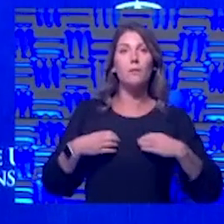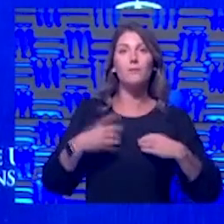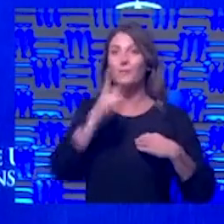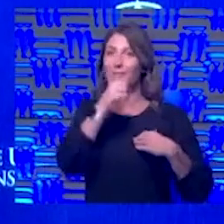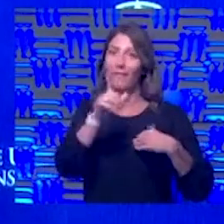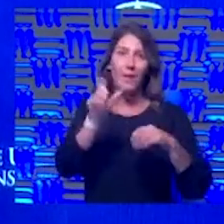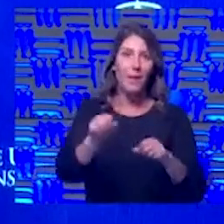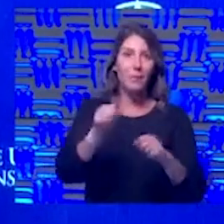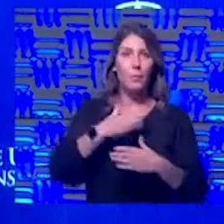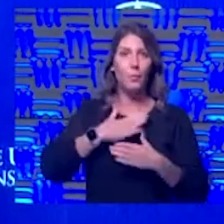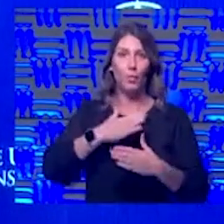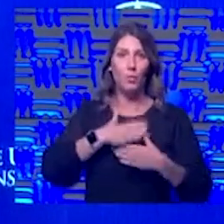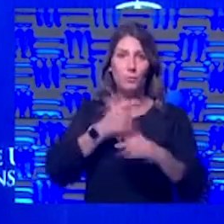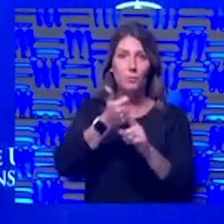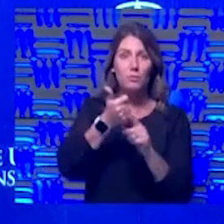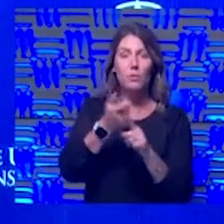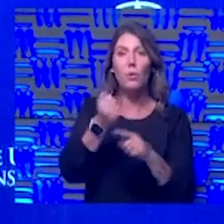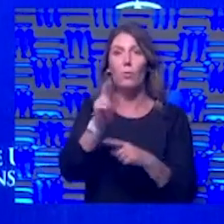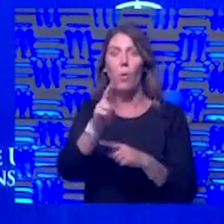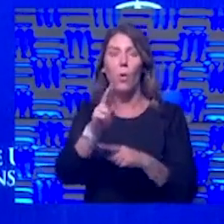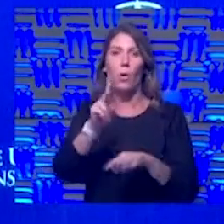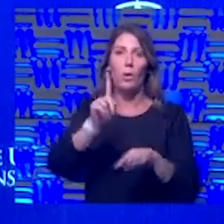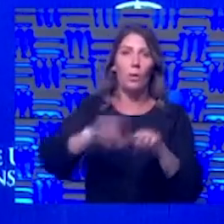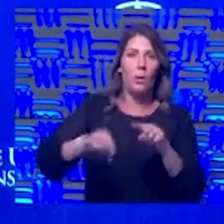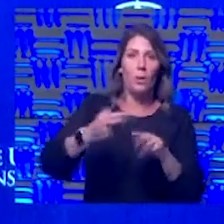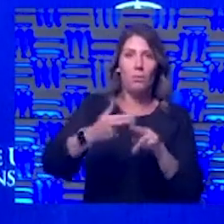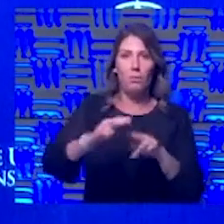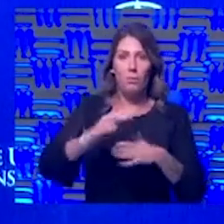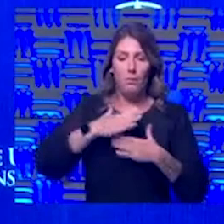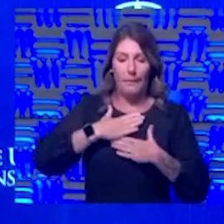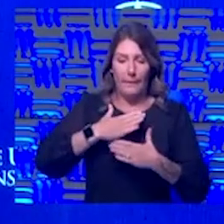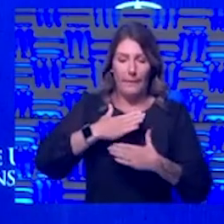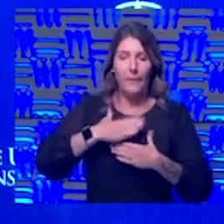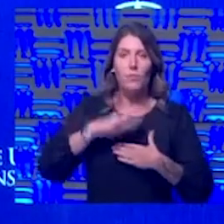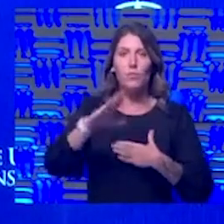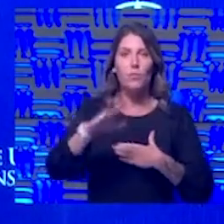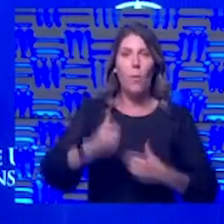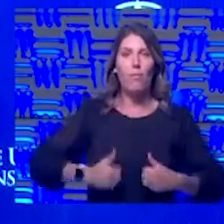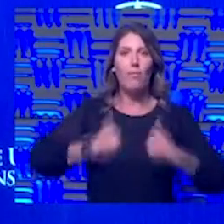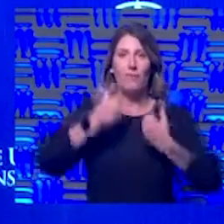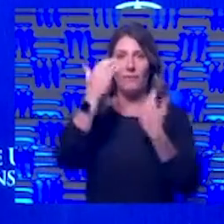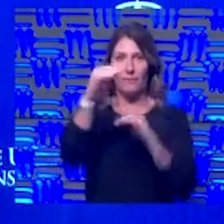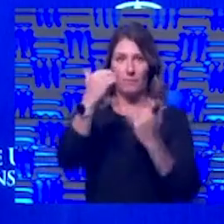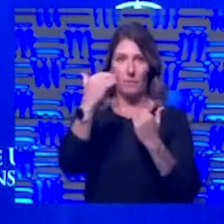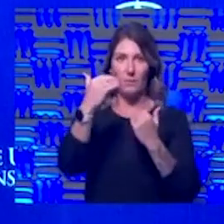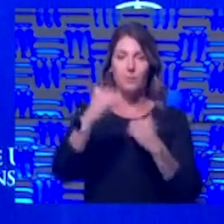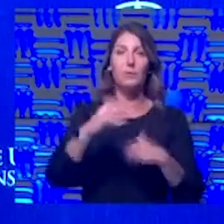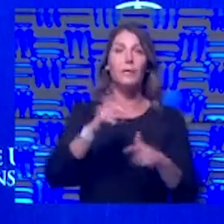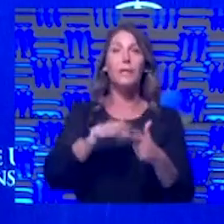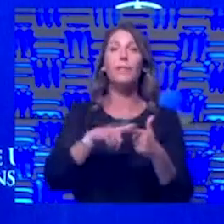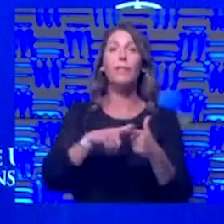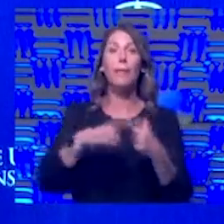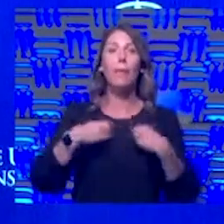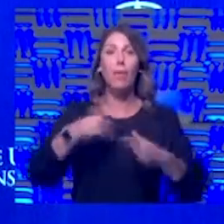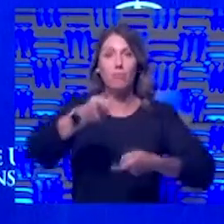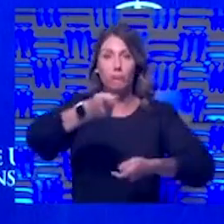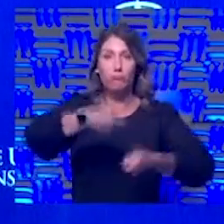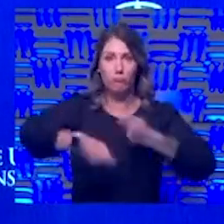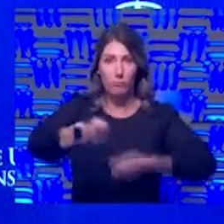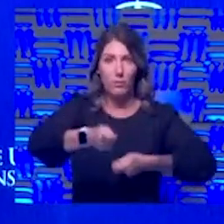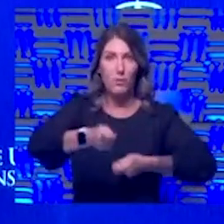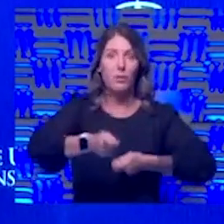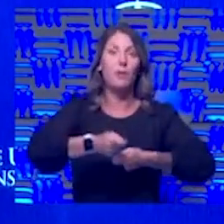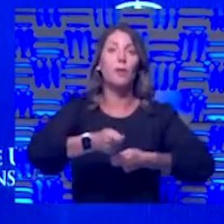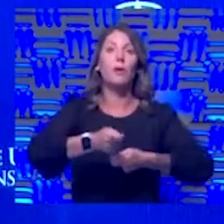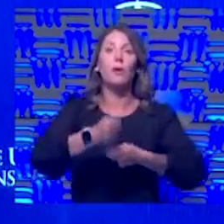not able to breathe on your own, or you're so short of breath that your life is very limited, that you could then have a lung transplant because of